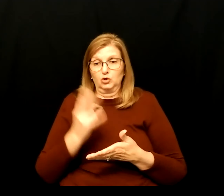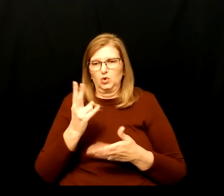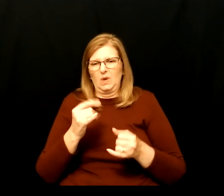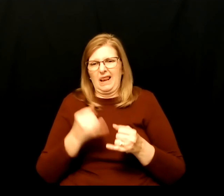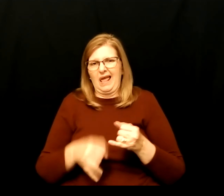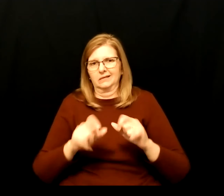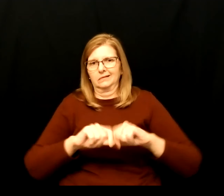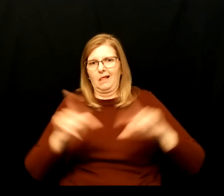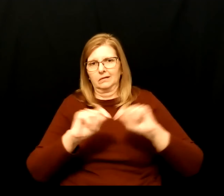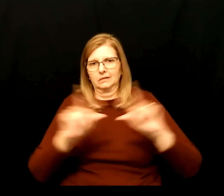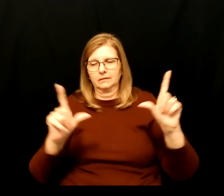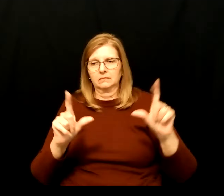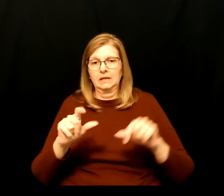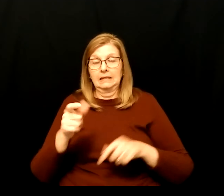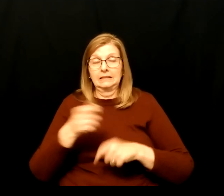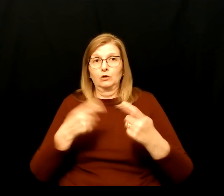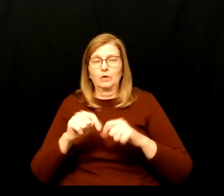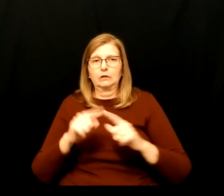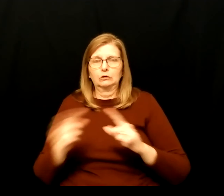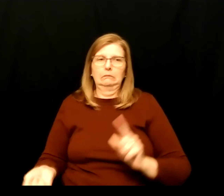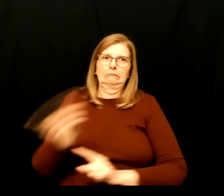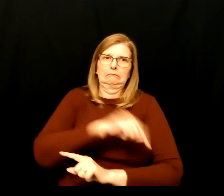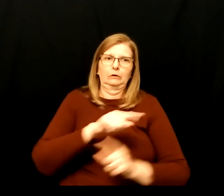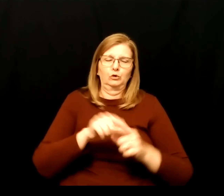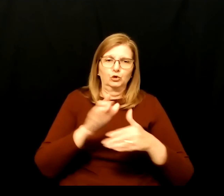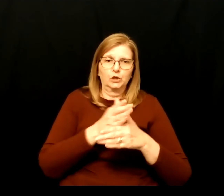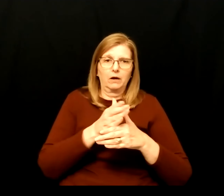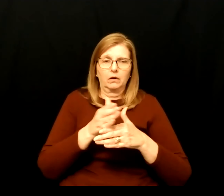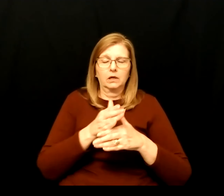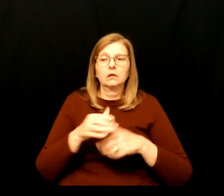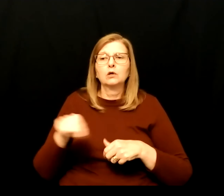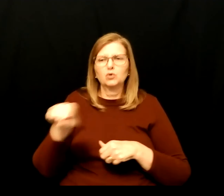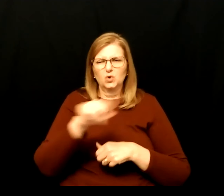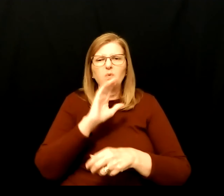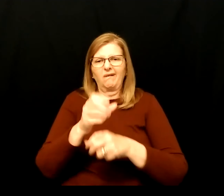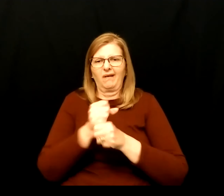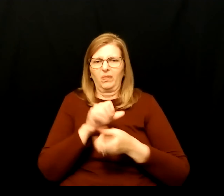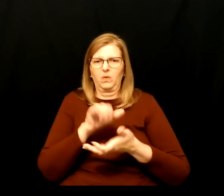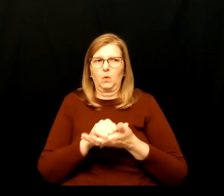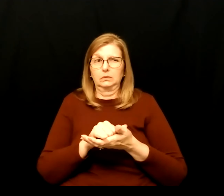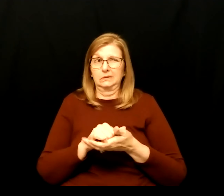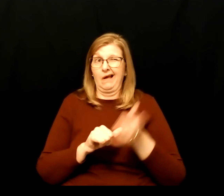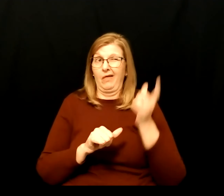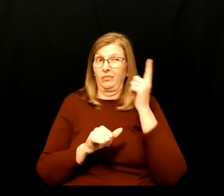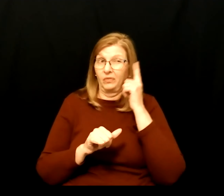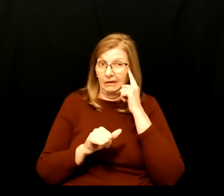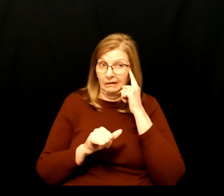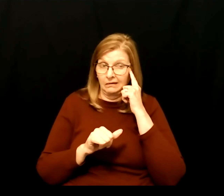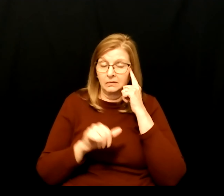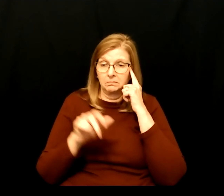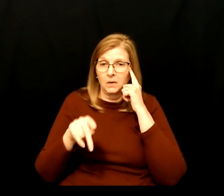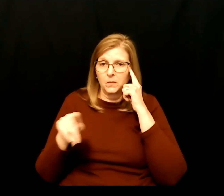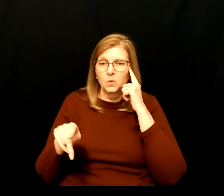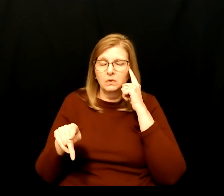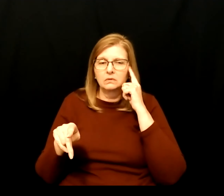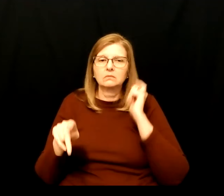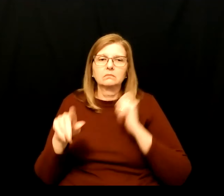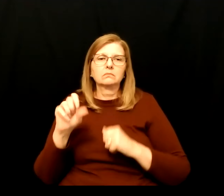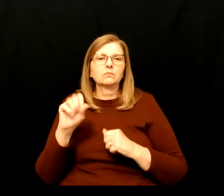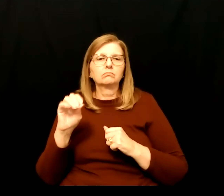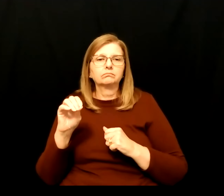So rather than try to go back to sharing, you guys are all going to get those, I think, PowerPoints. So.